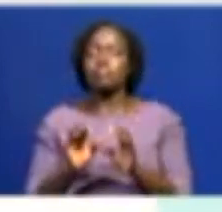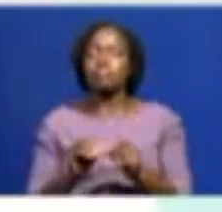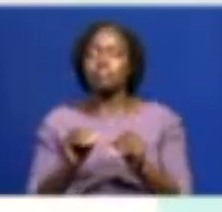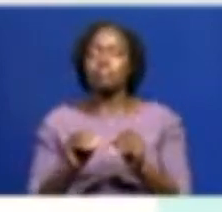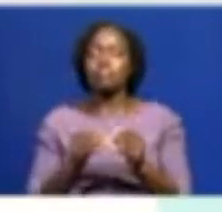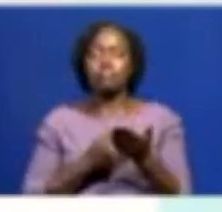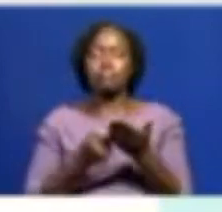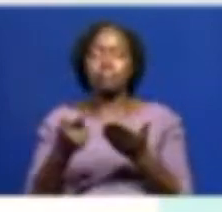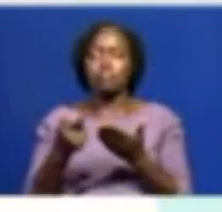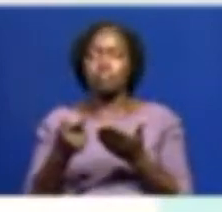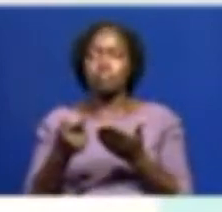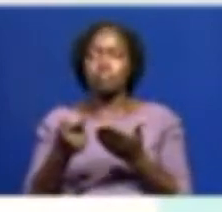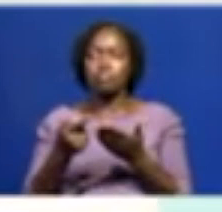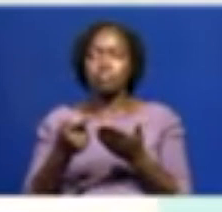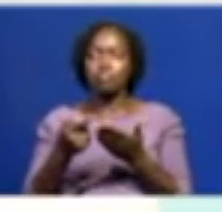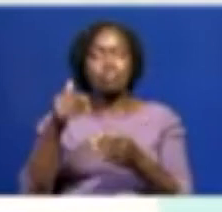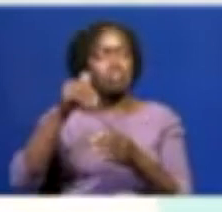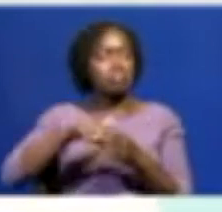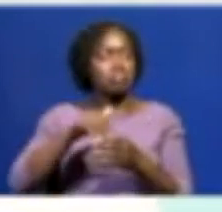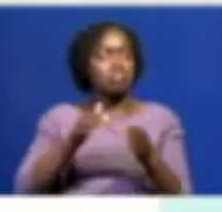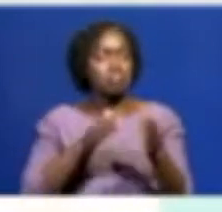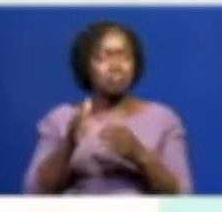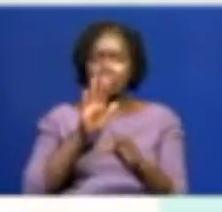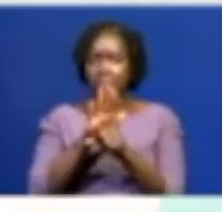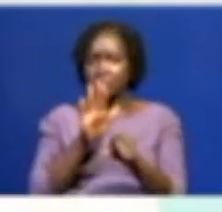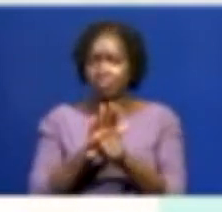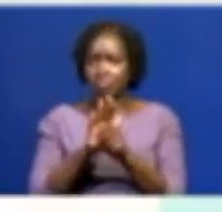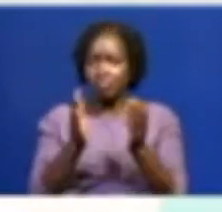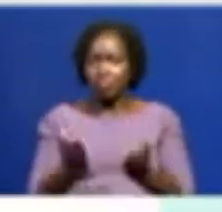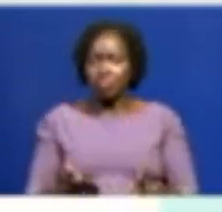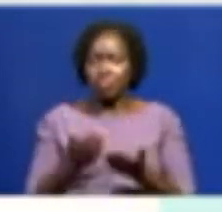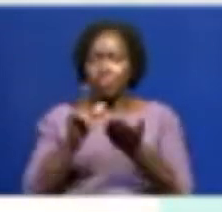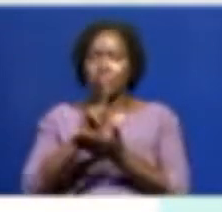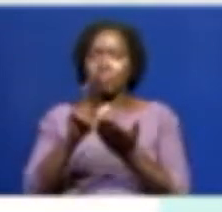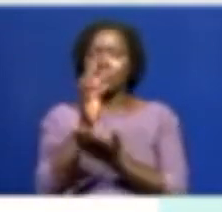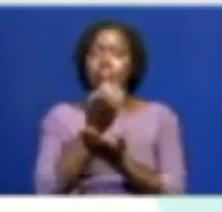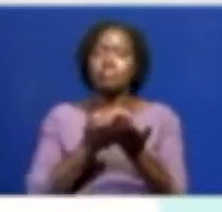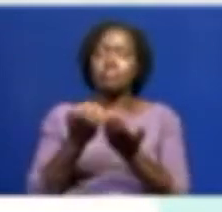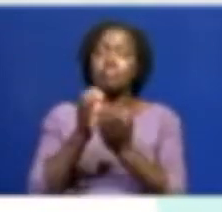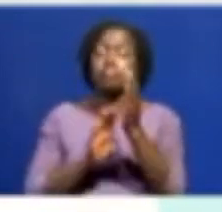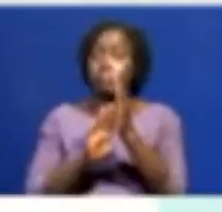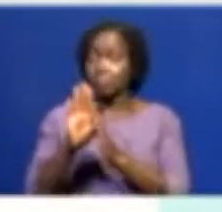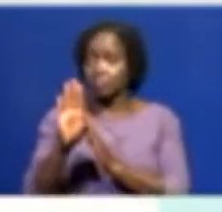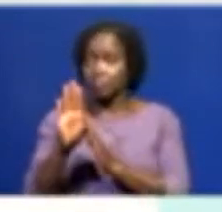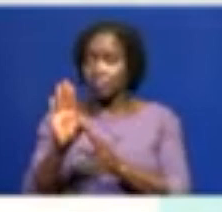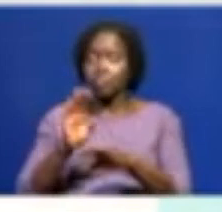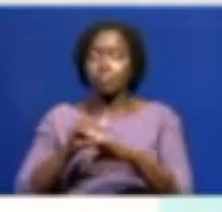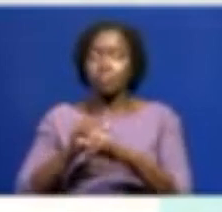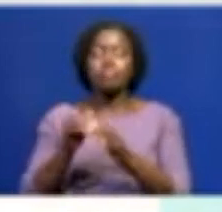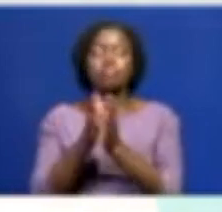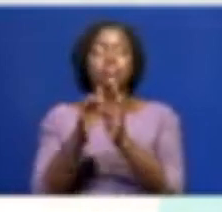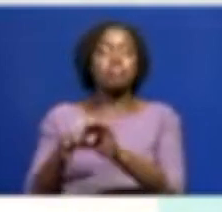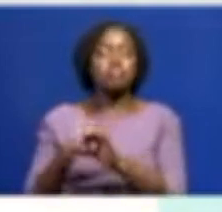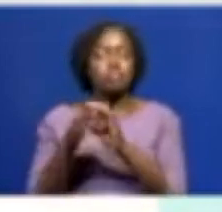the continent offers a range of investment opportunities that can promote local economic development. They have called for concerted